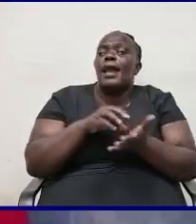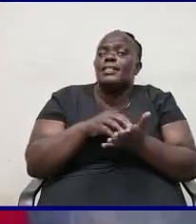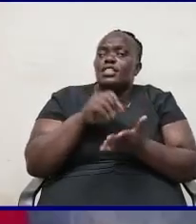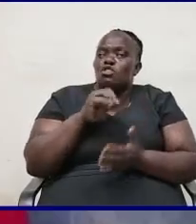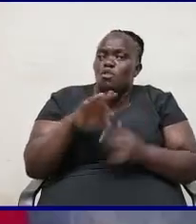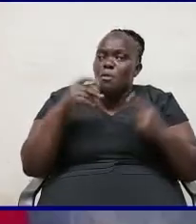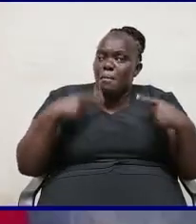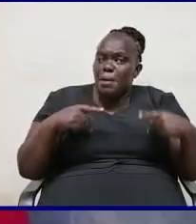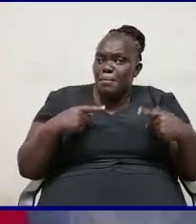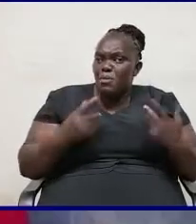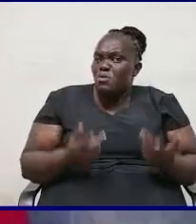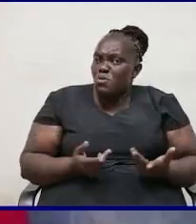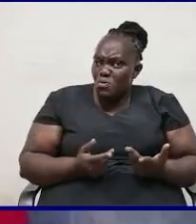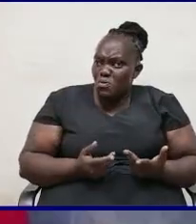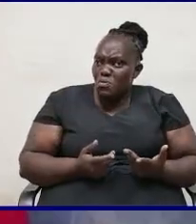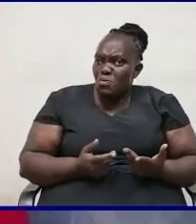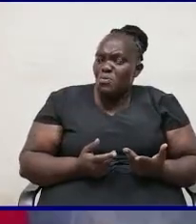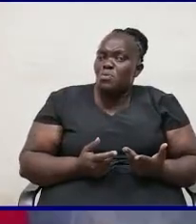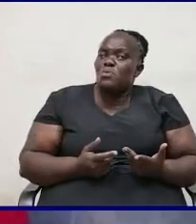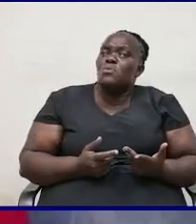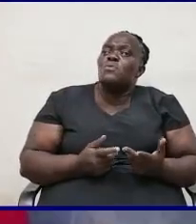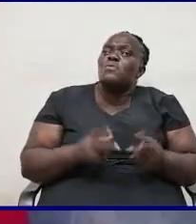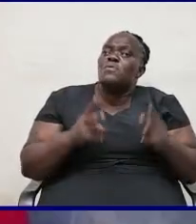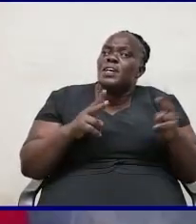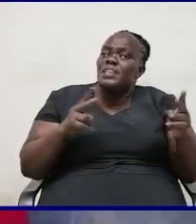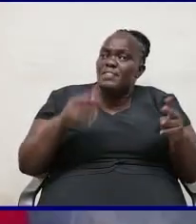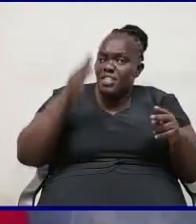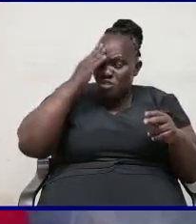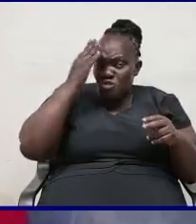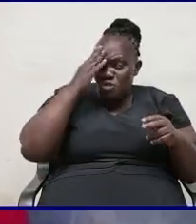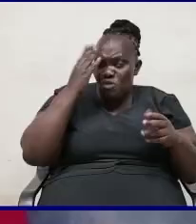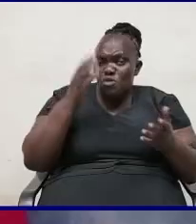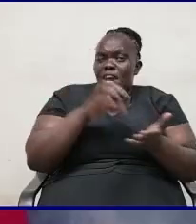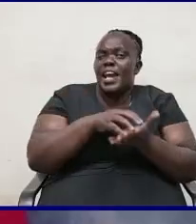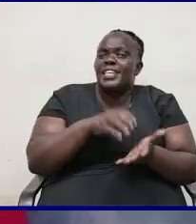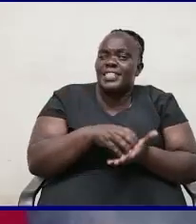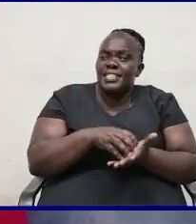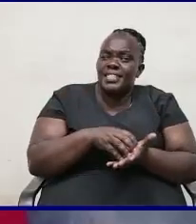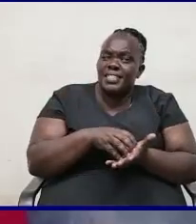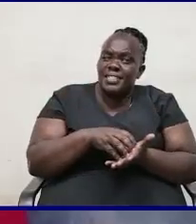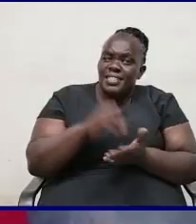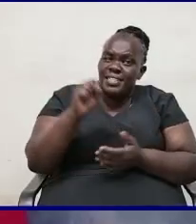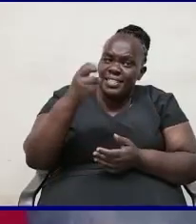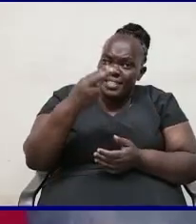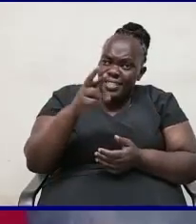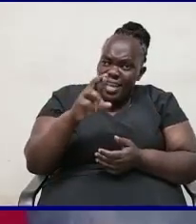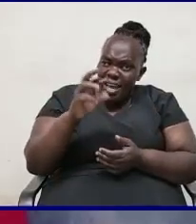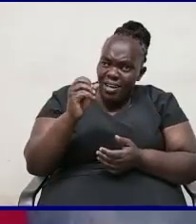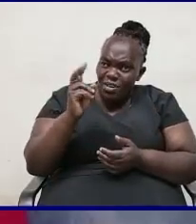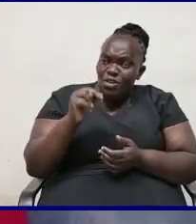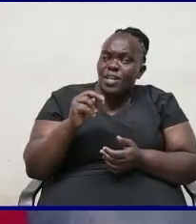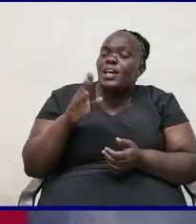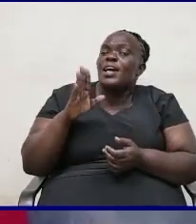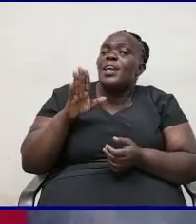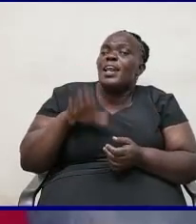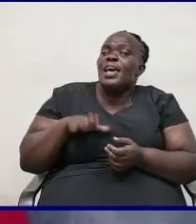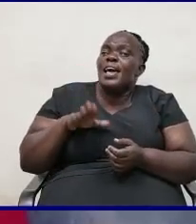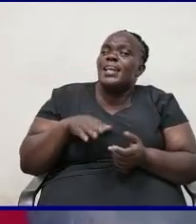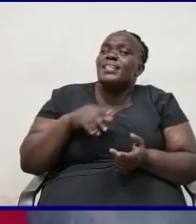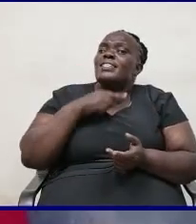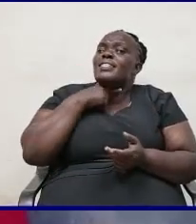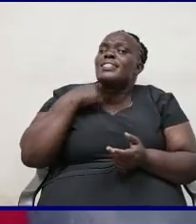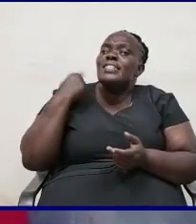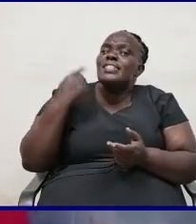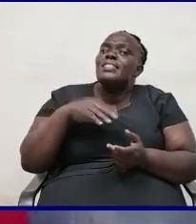of people, sometimes we even saw a very famous case. I don't know the name of it. Was it Sharon or somebody? A lady, may her soul rest in